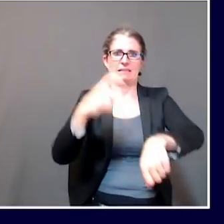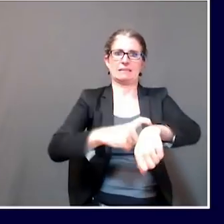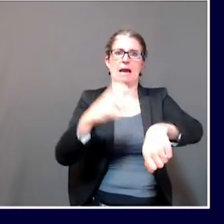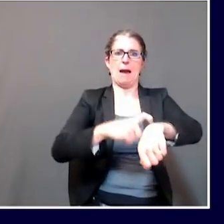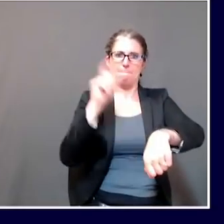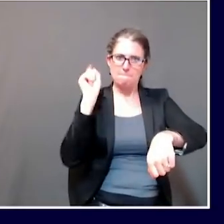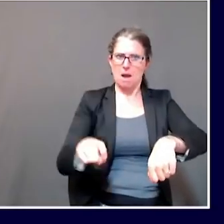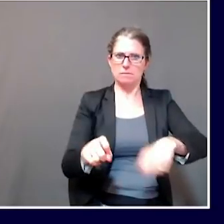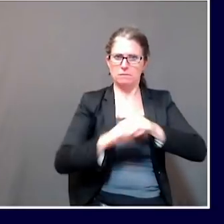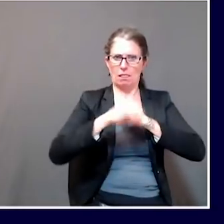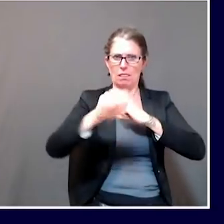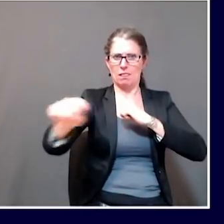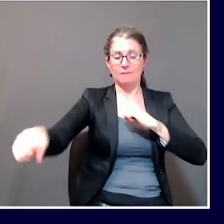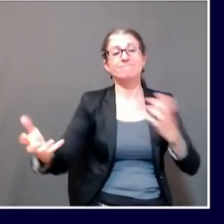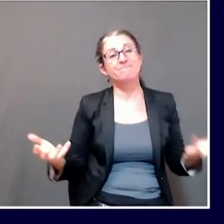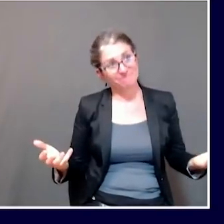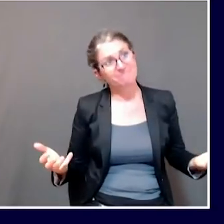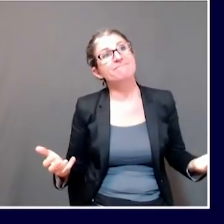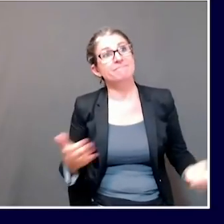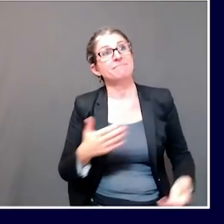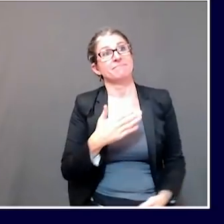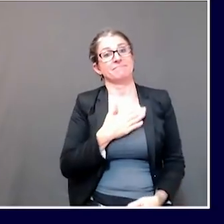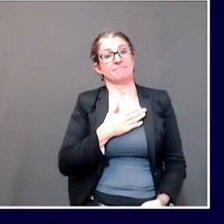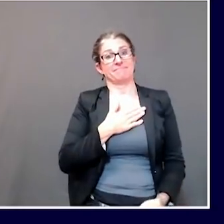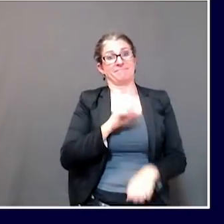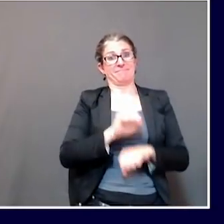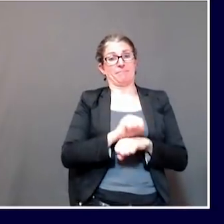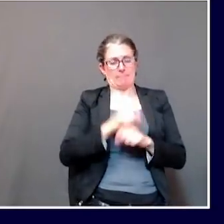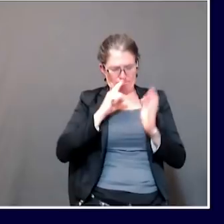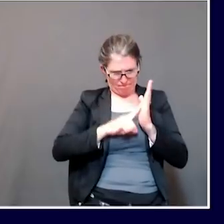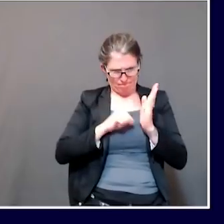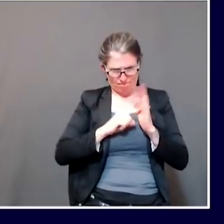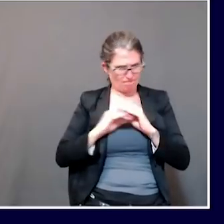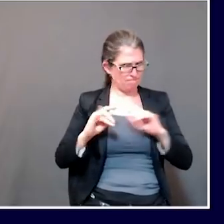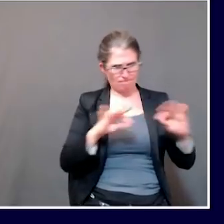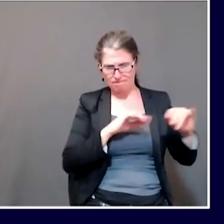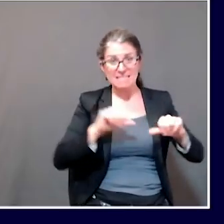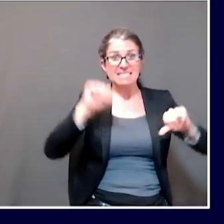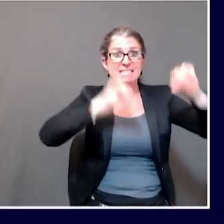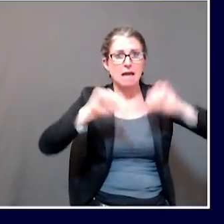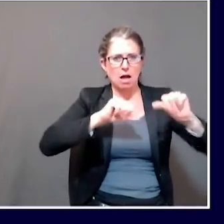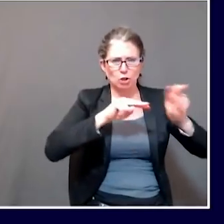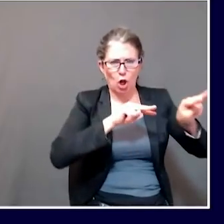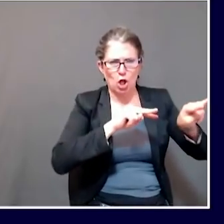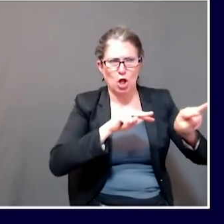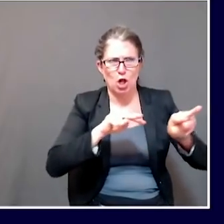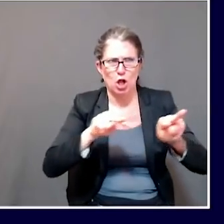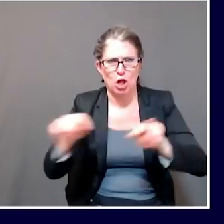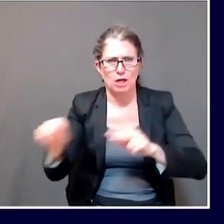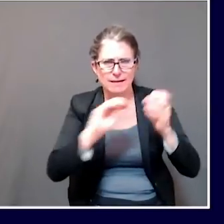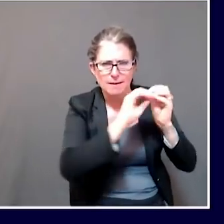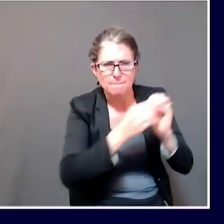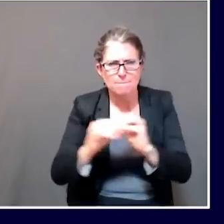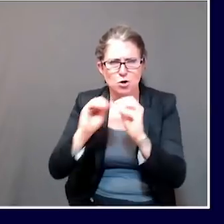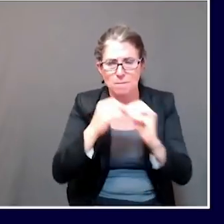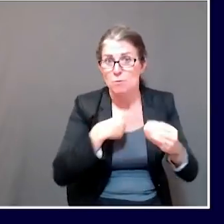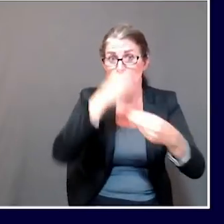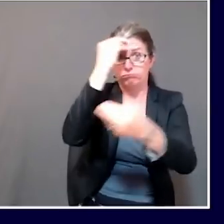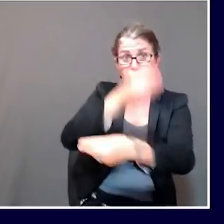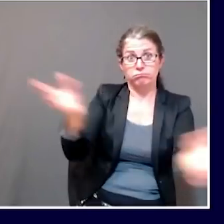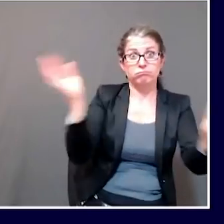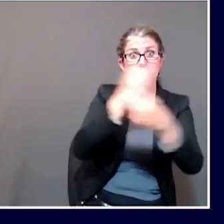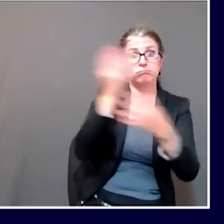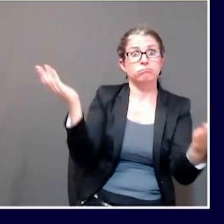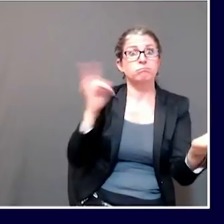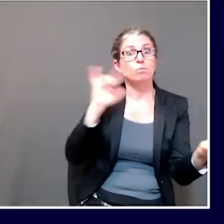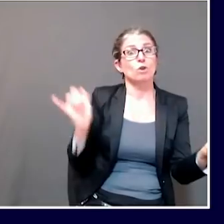Maine CDC are keeping up with the science and communicating it. My goal is to try to communicate that